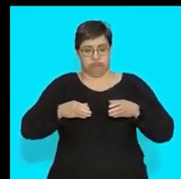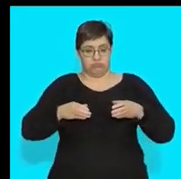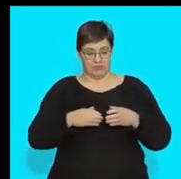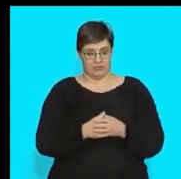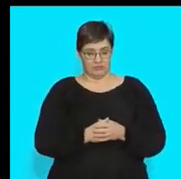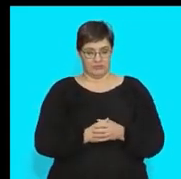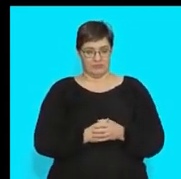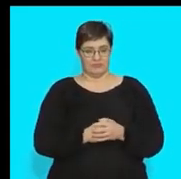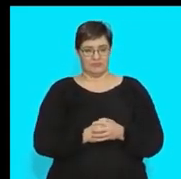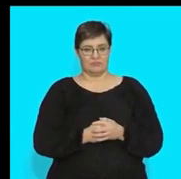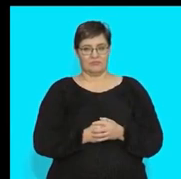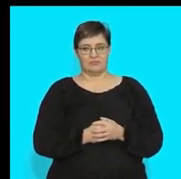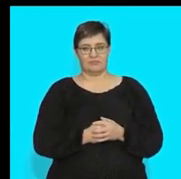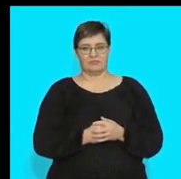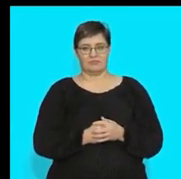grow wide.